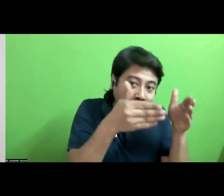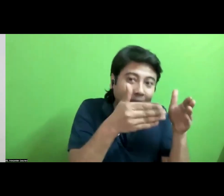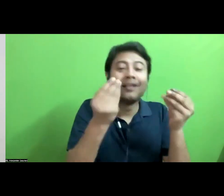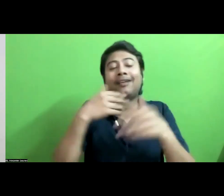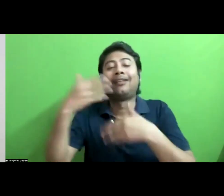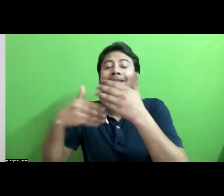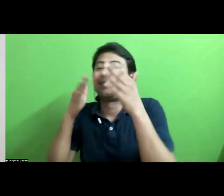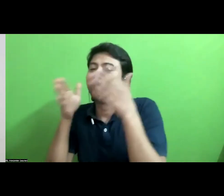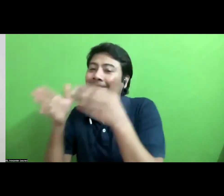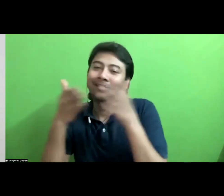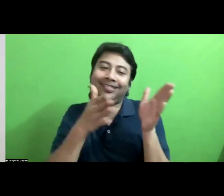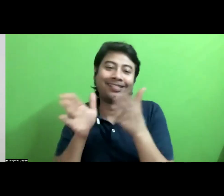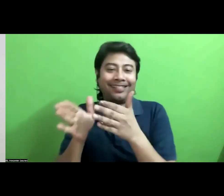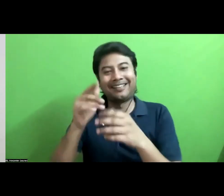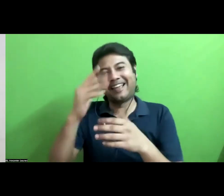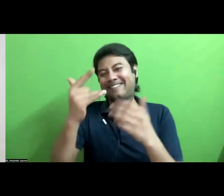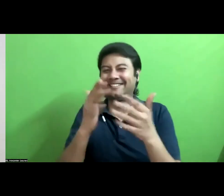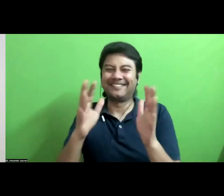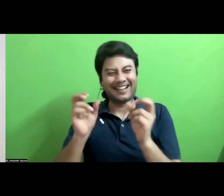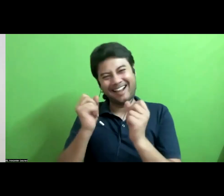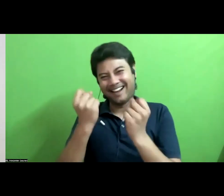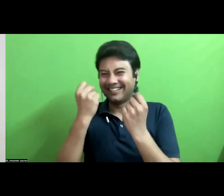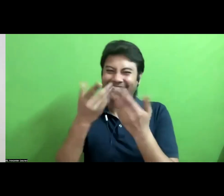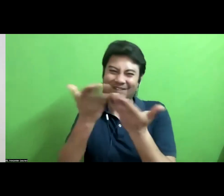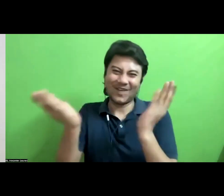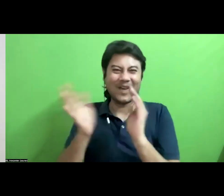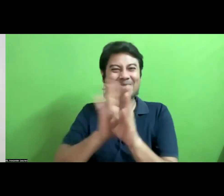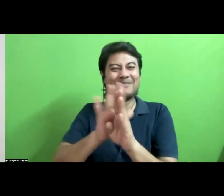percentage here. Okay, can we move on to the next one?